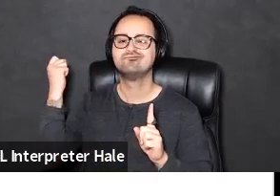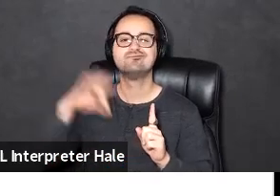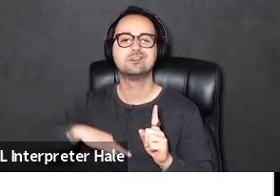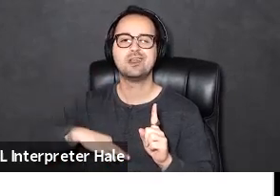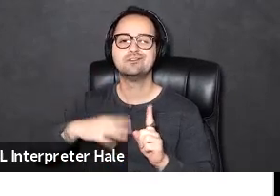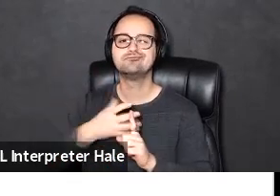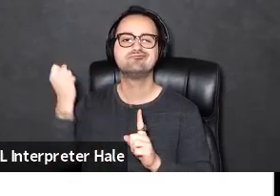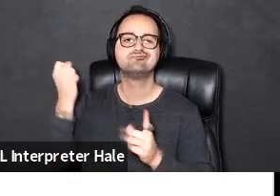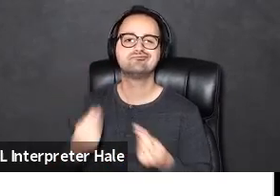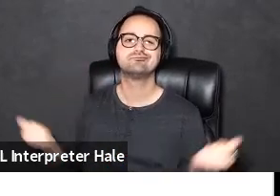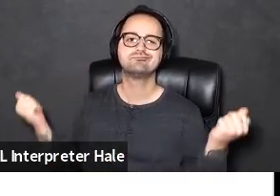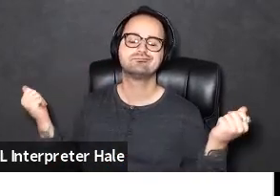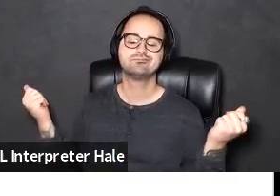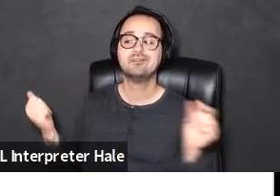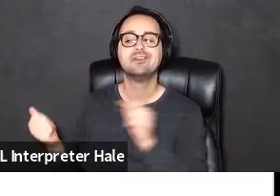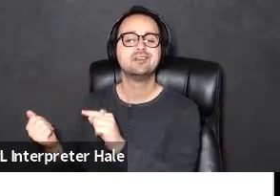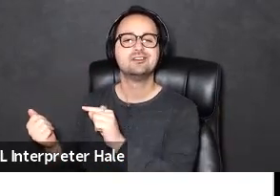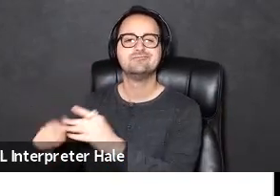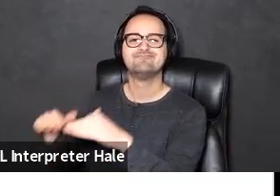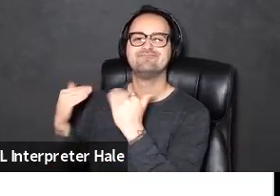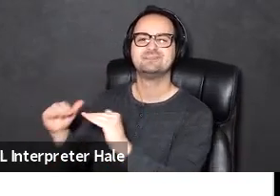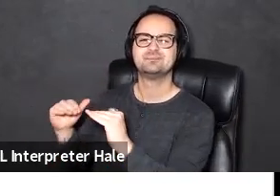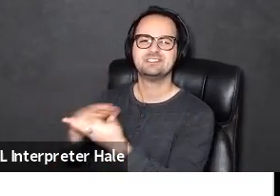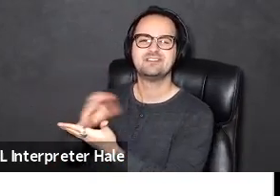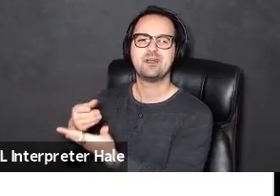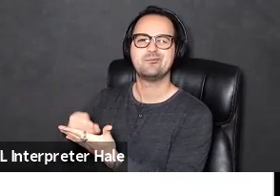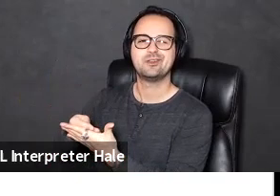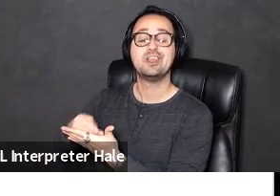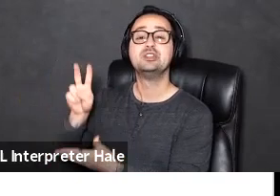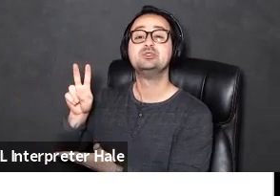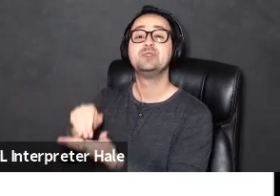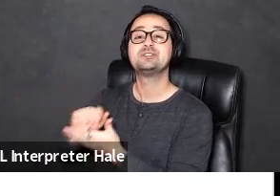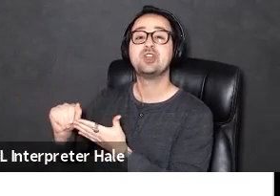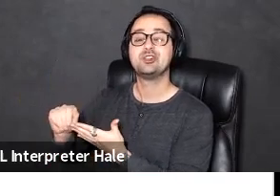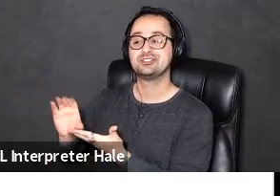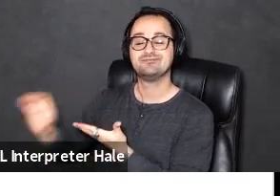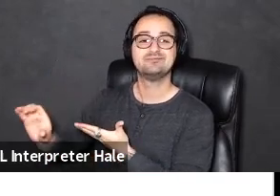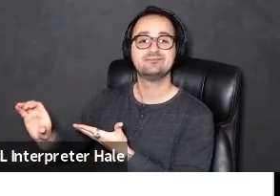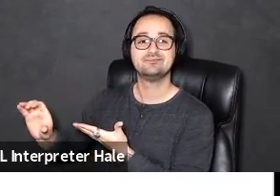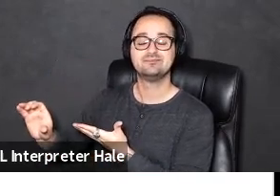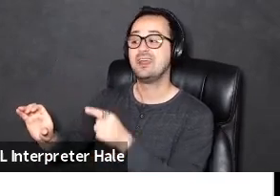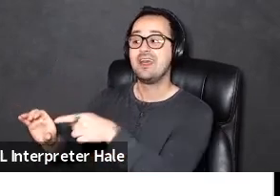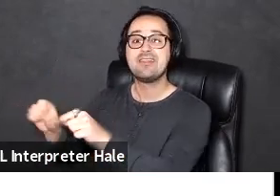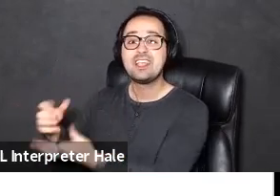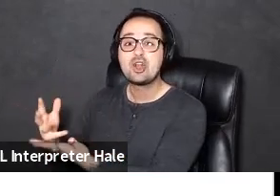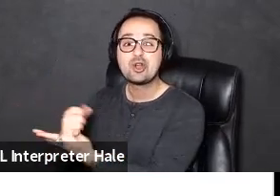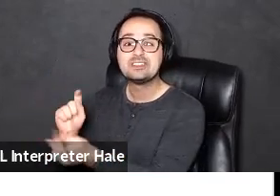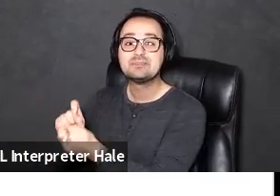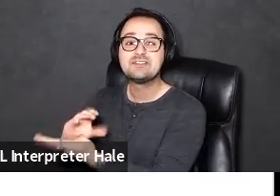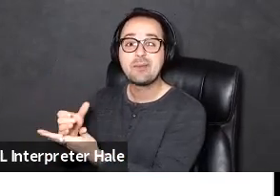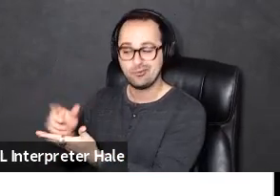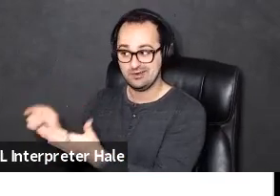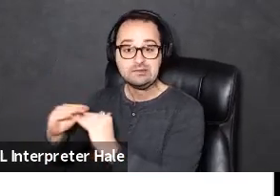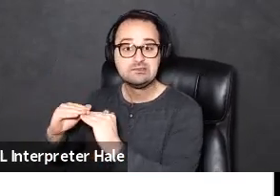benefit. They're only allowed a certain amount of money. It's $2,000 per individual, and they can only earn a certain amount of money, that if they go over